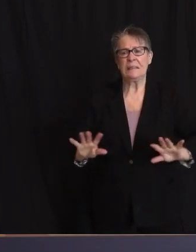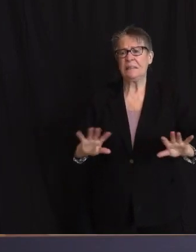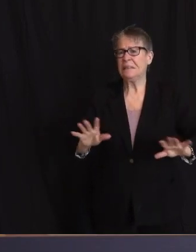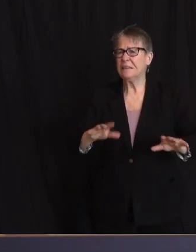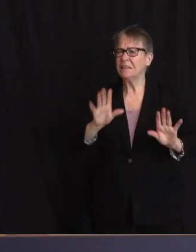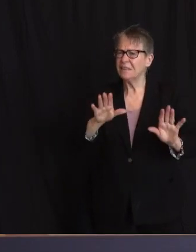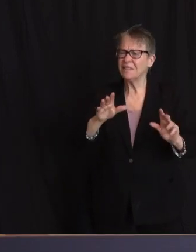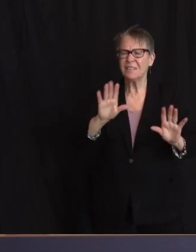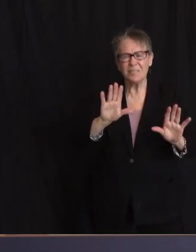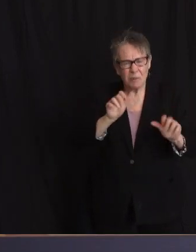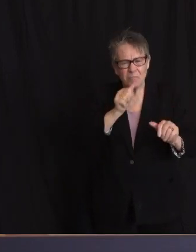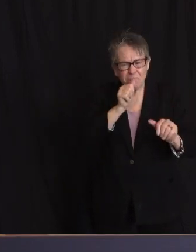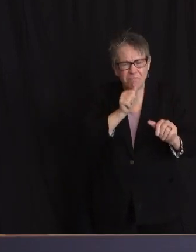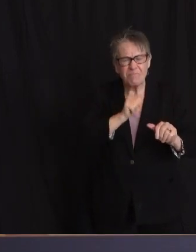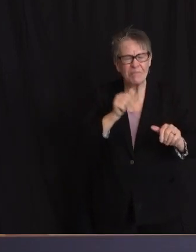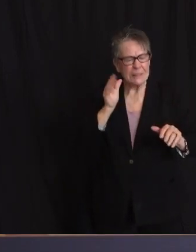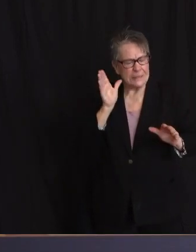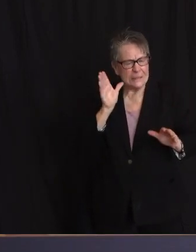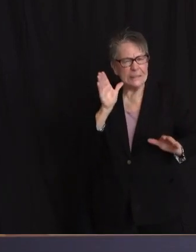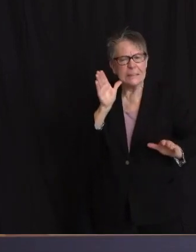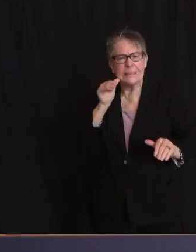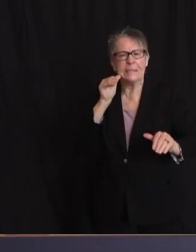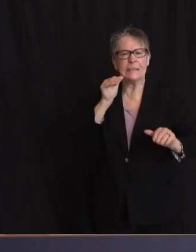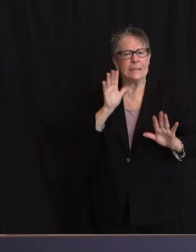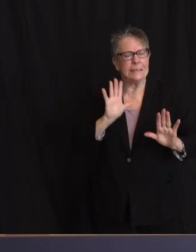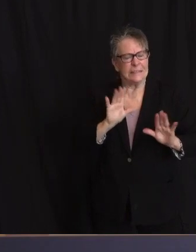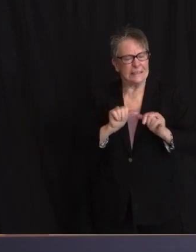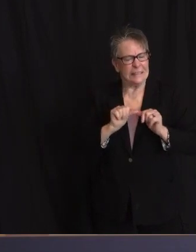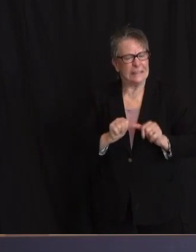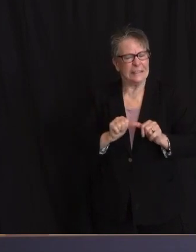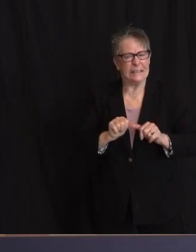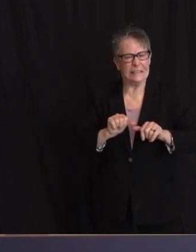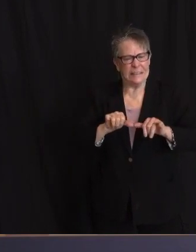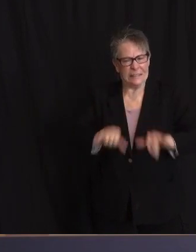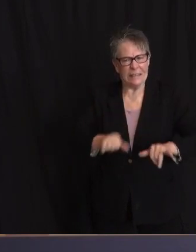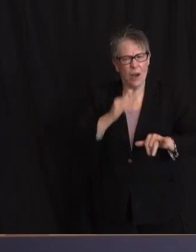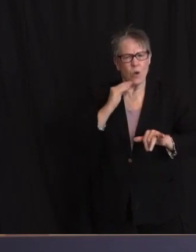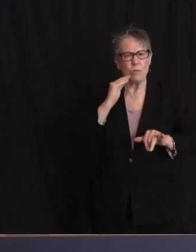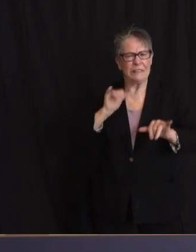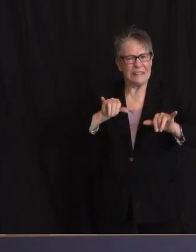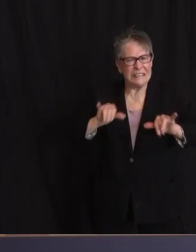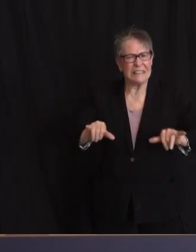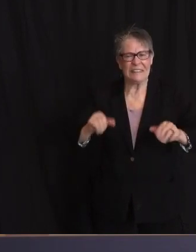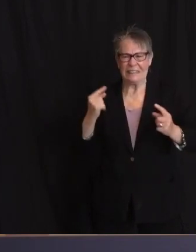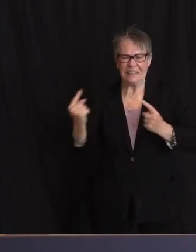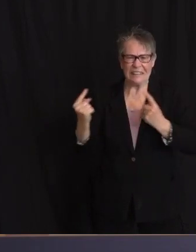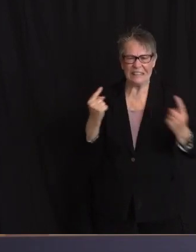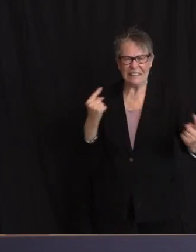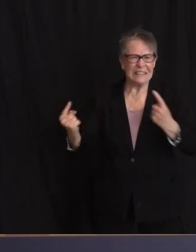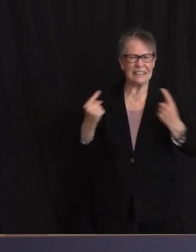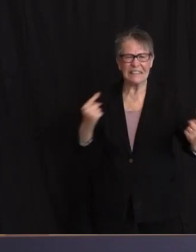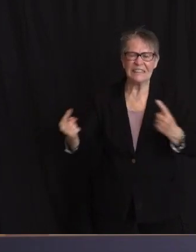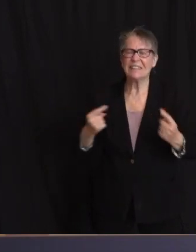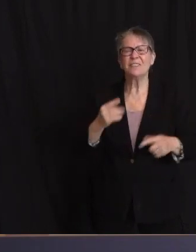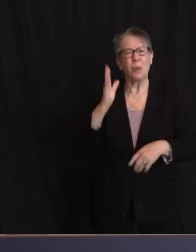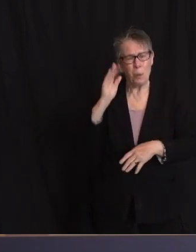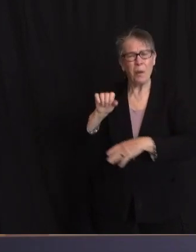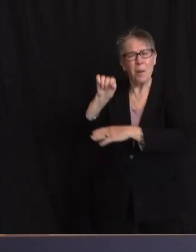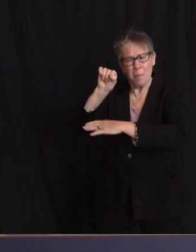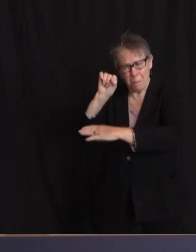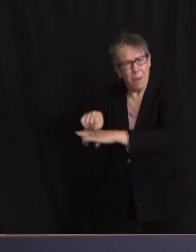down, folks. I promise you we will get there. We'll get there together. We'll be stronger than ever before, but please don't let your guard